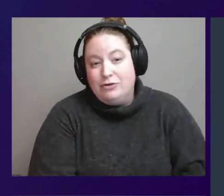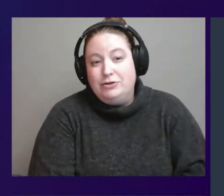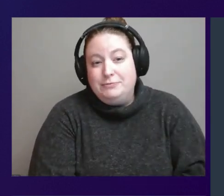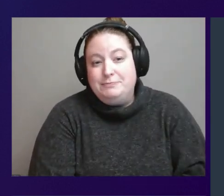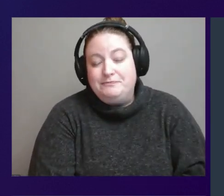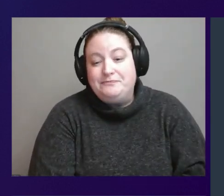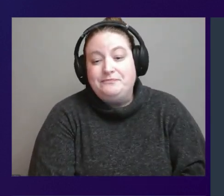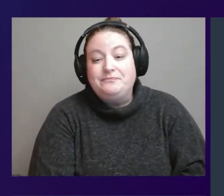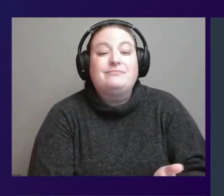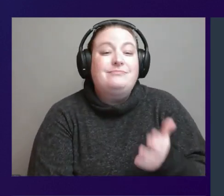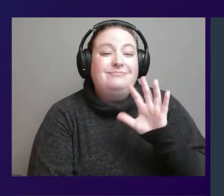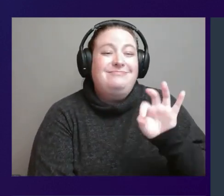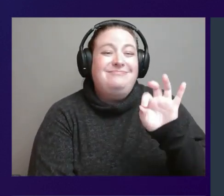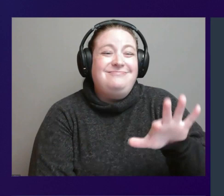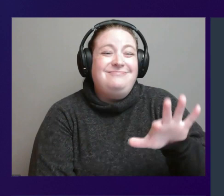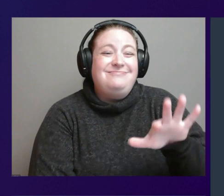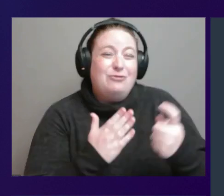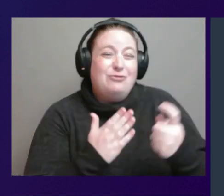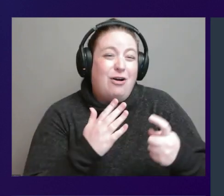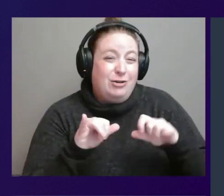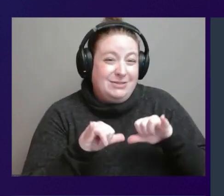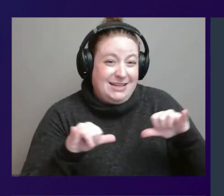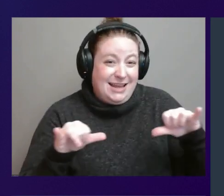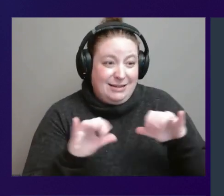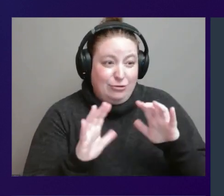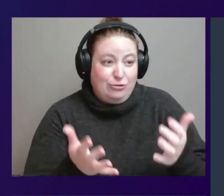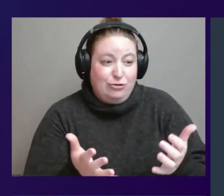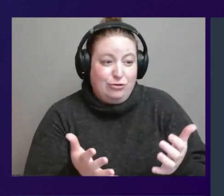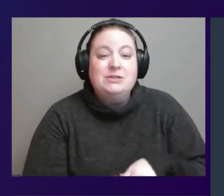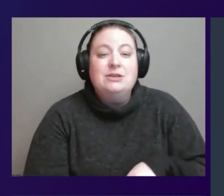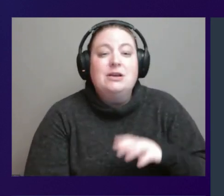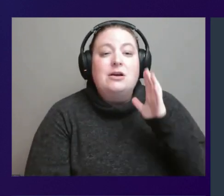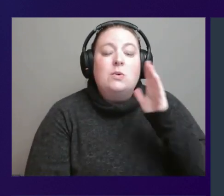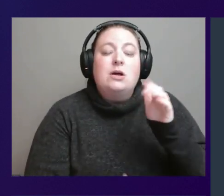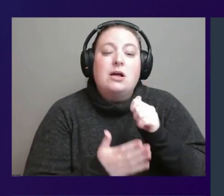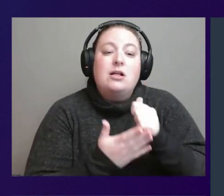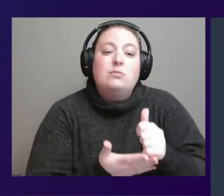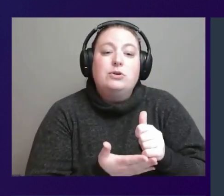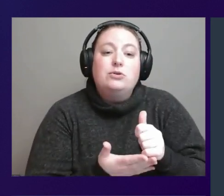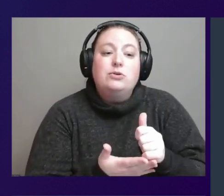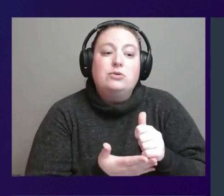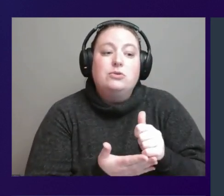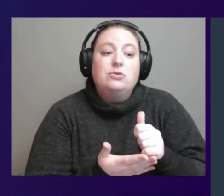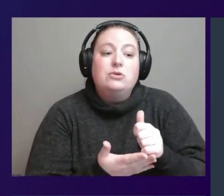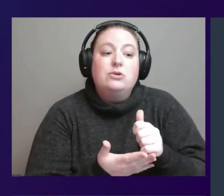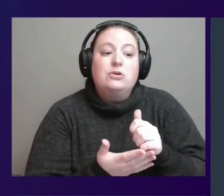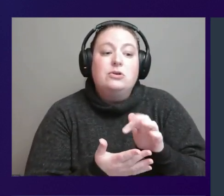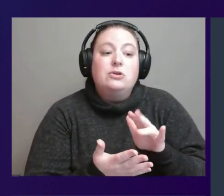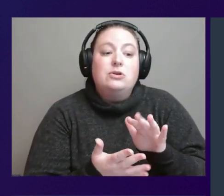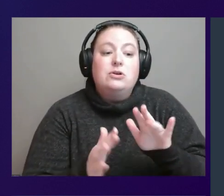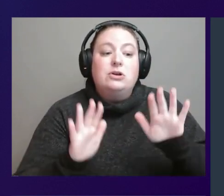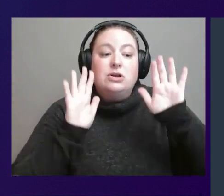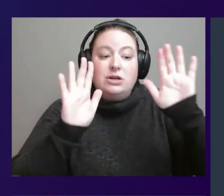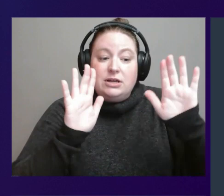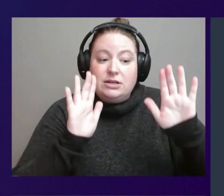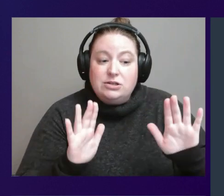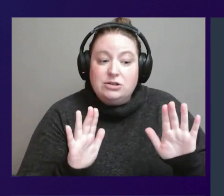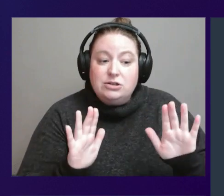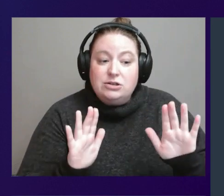thing I would note about auto scaling groups, though, is it's going to help you. It's great if your workload can recover in a few minutes,